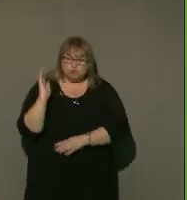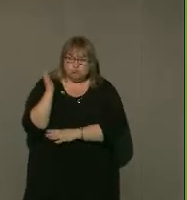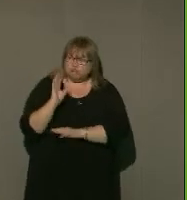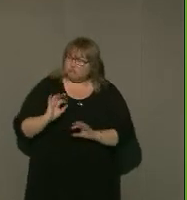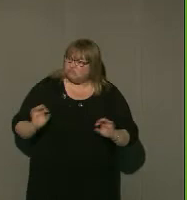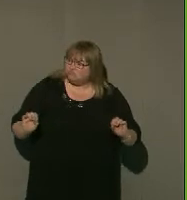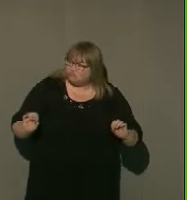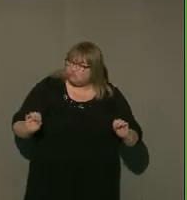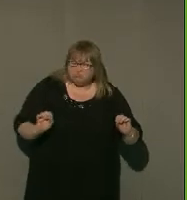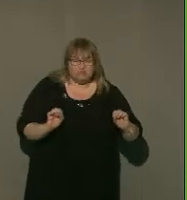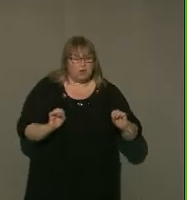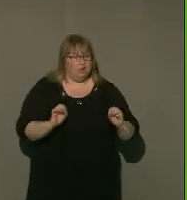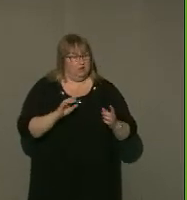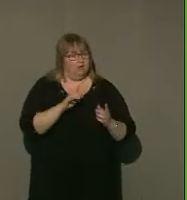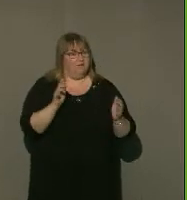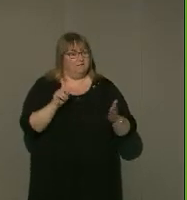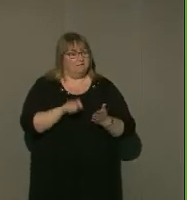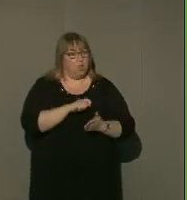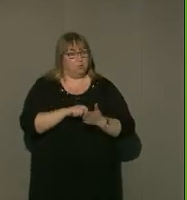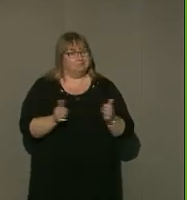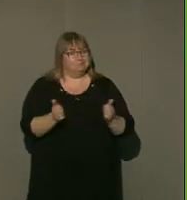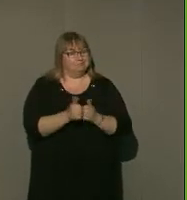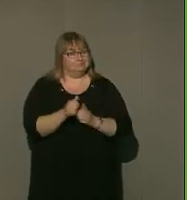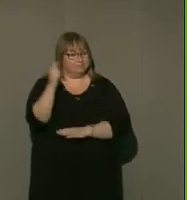right. We'll move straight to the vote. Those in favour?